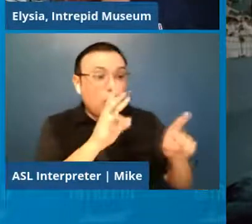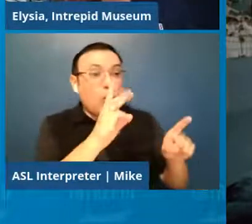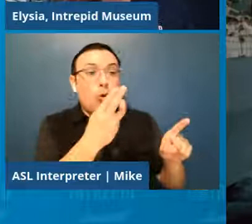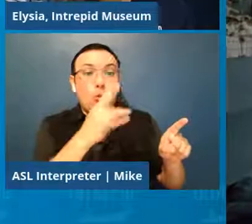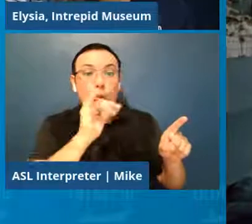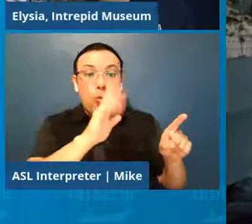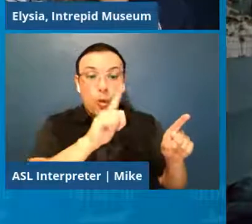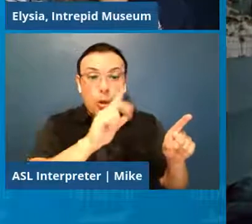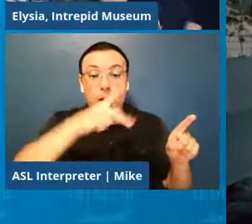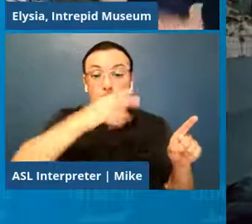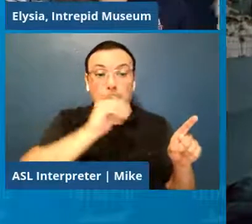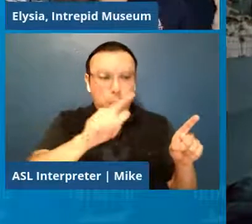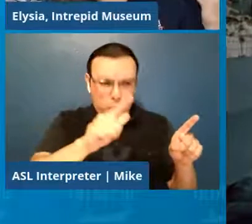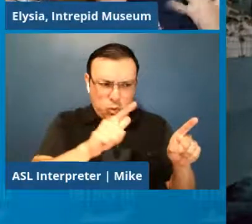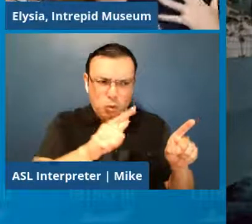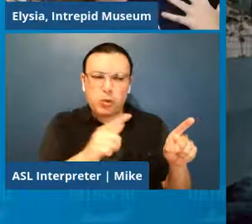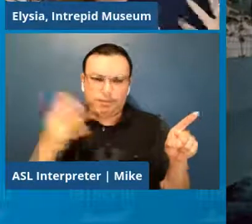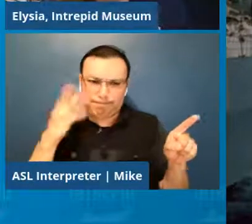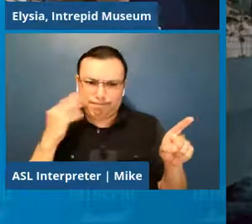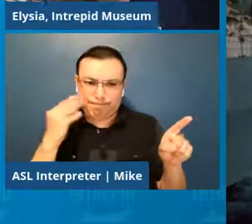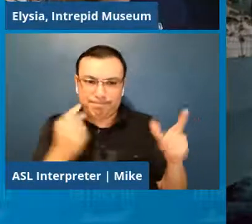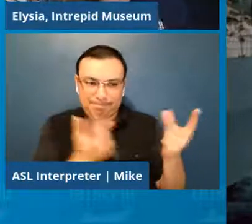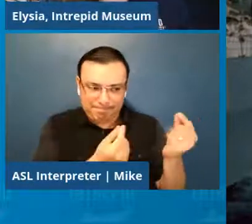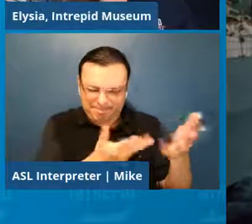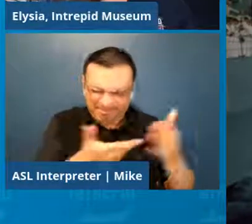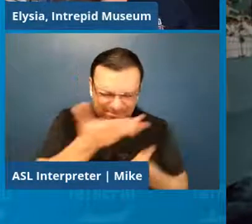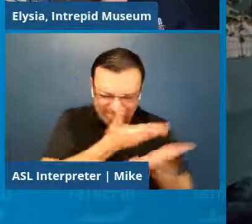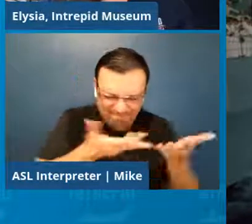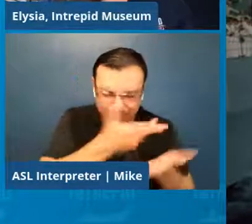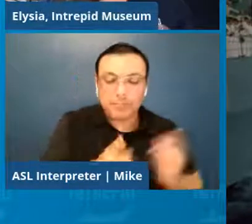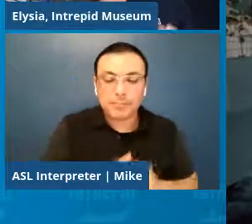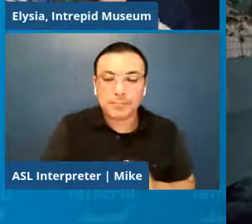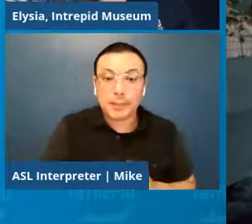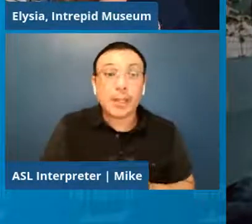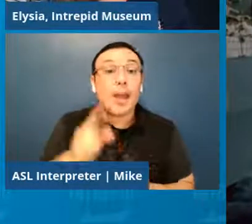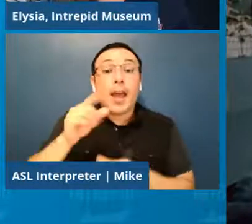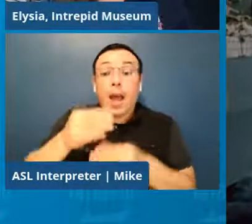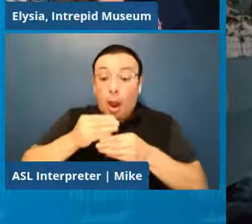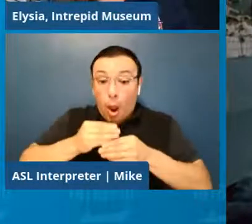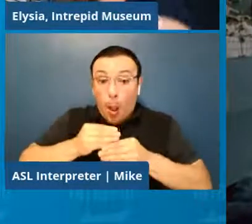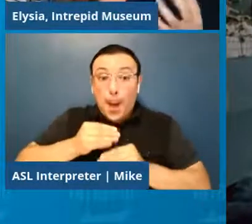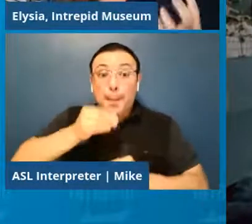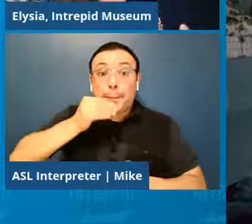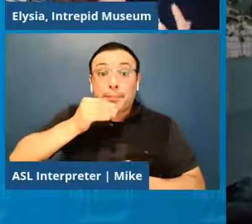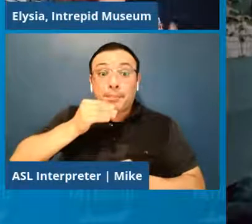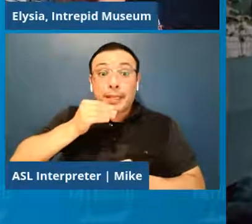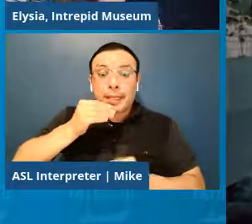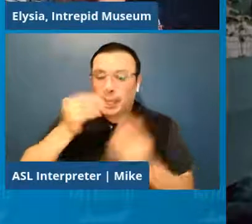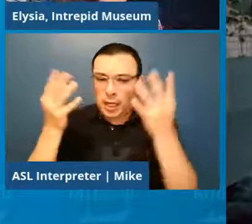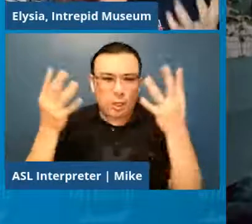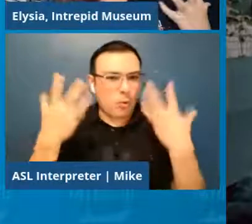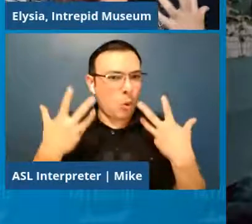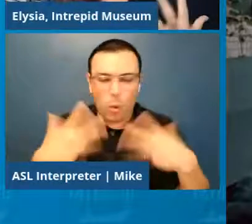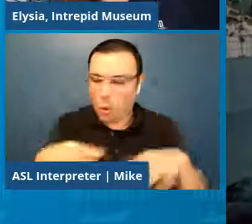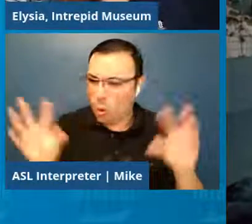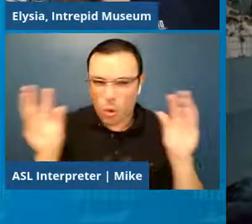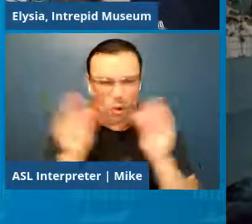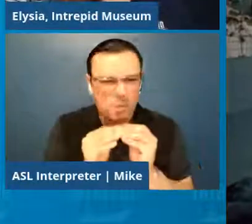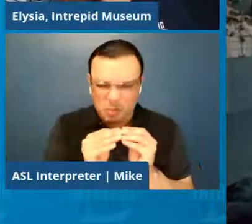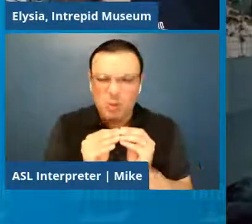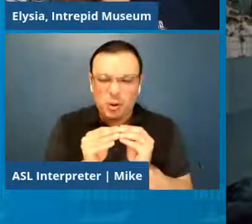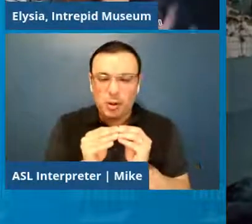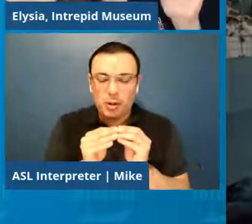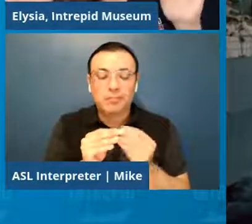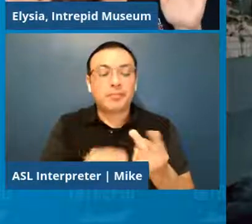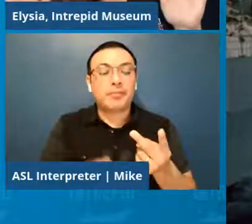aluminum squeeze tubes because, first of all, they were just gross, but also the metal tubes themselves weighed more than the food inside